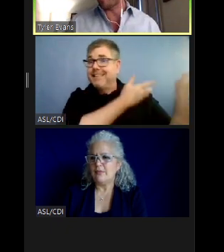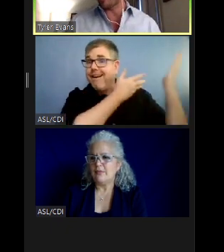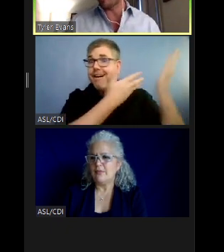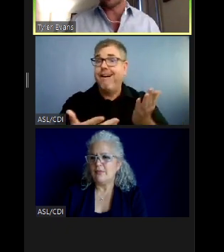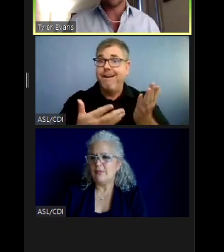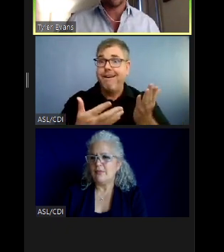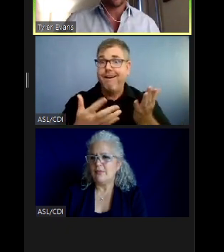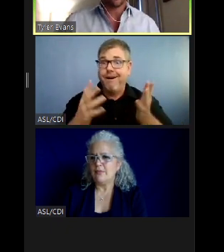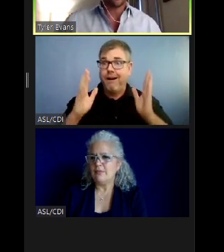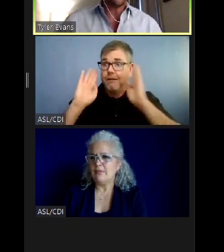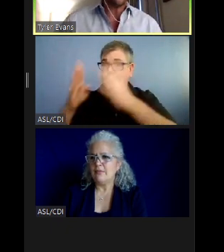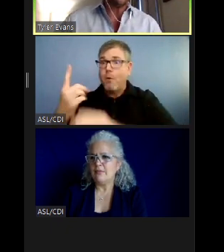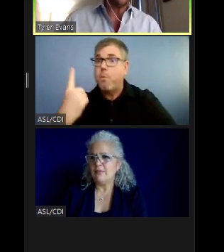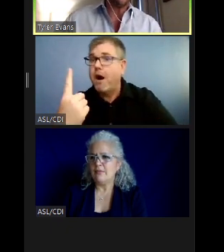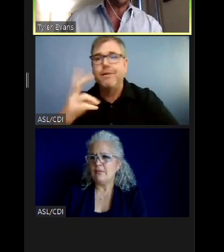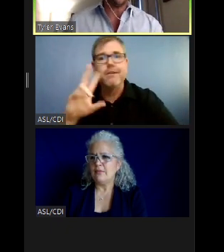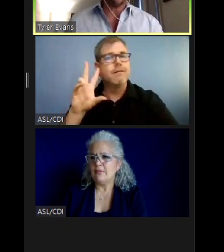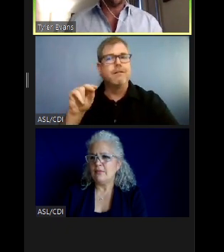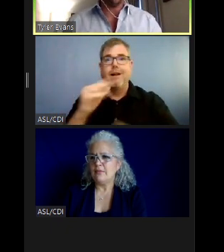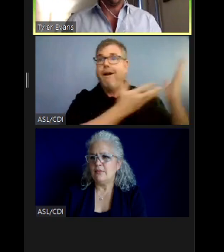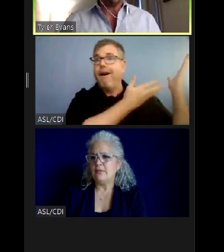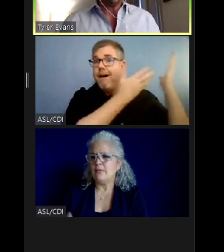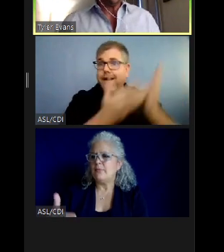slide, please.